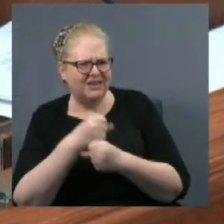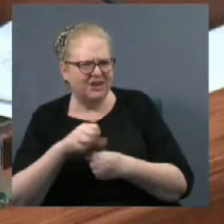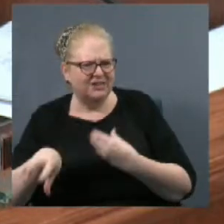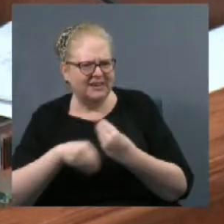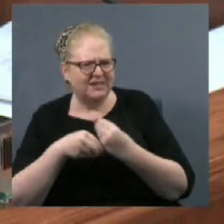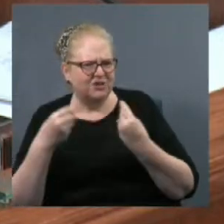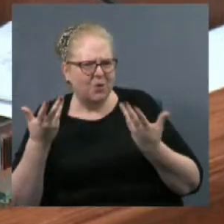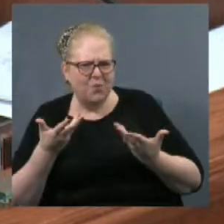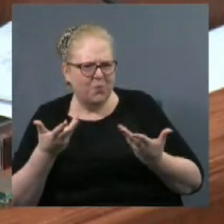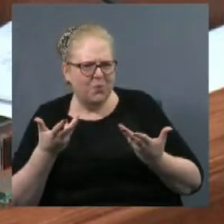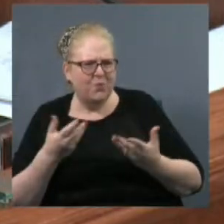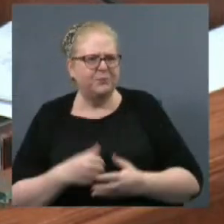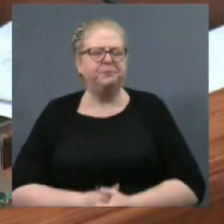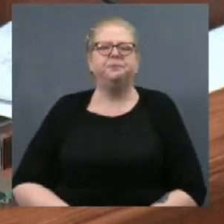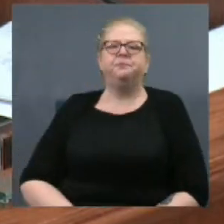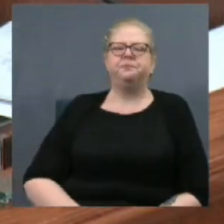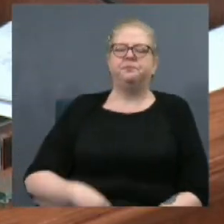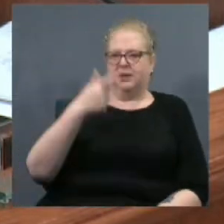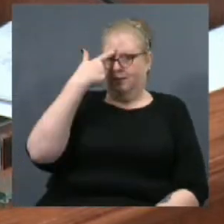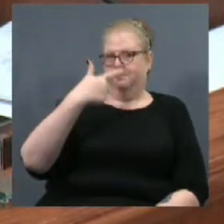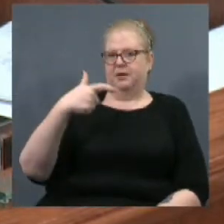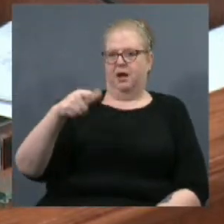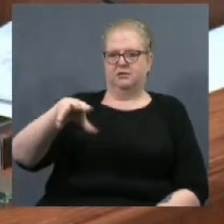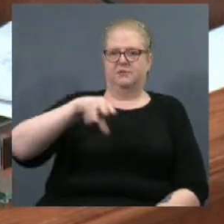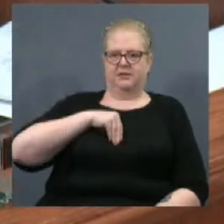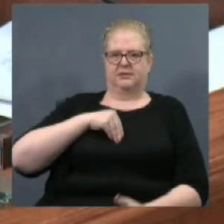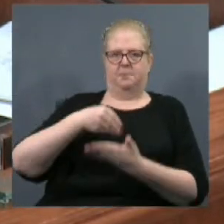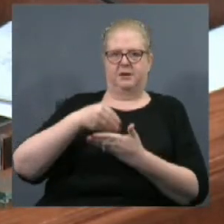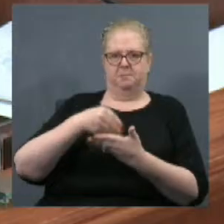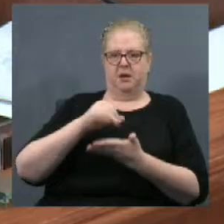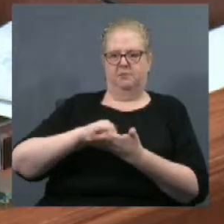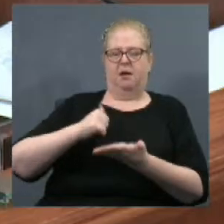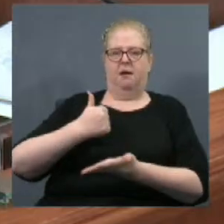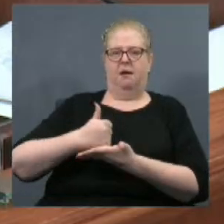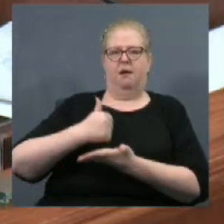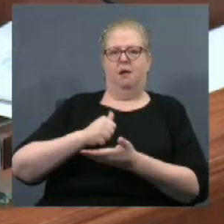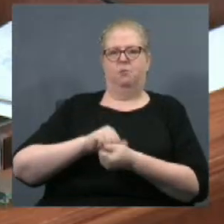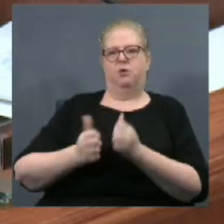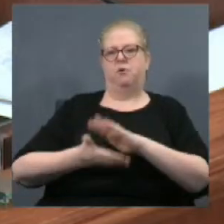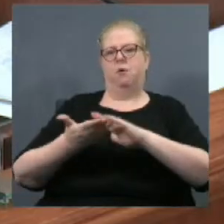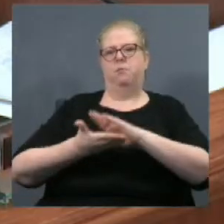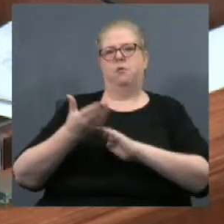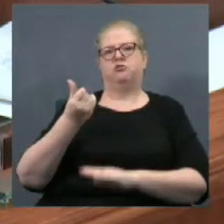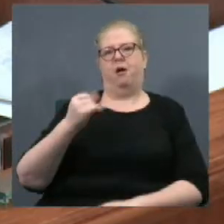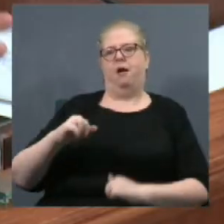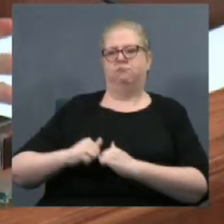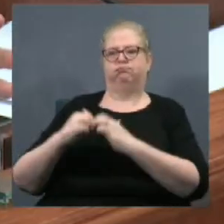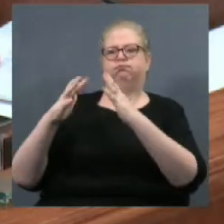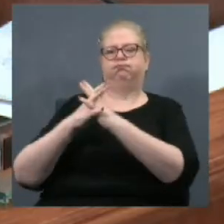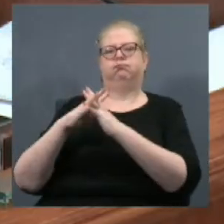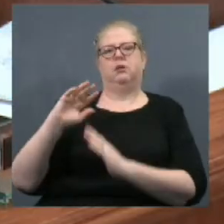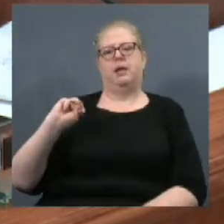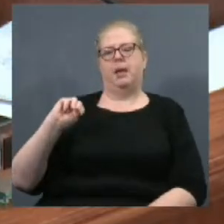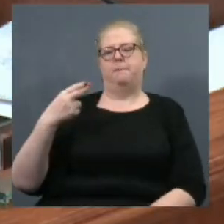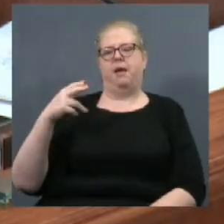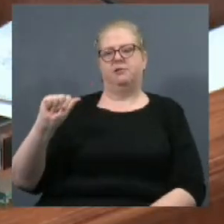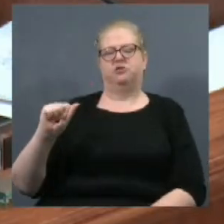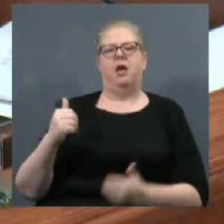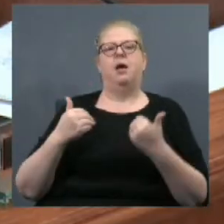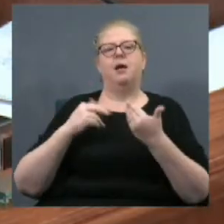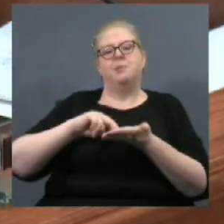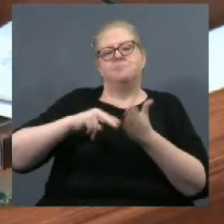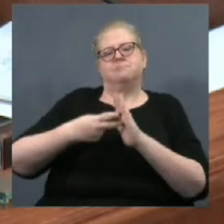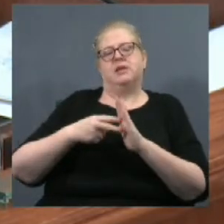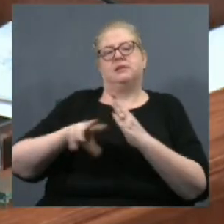the acceptance of monies that helped with the operation of MHA, there will be an additional 10